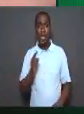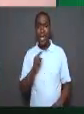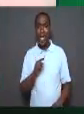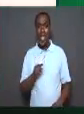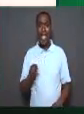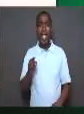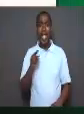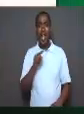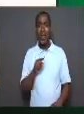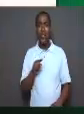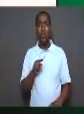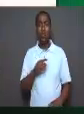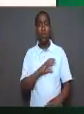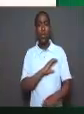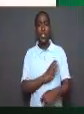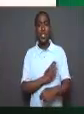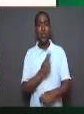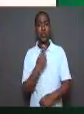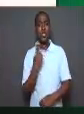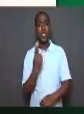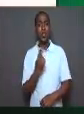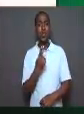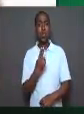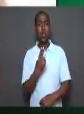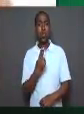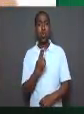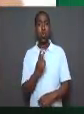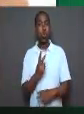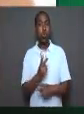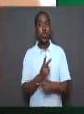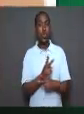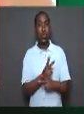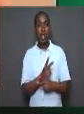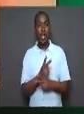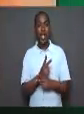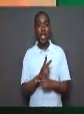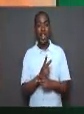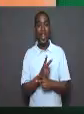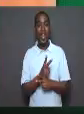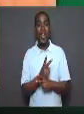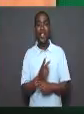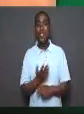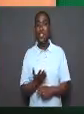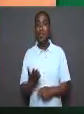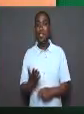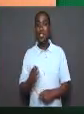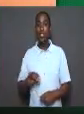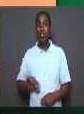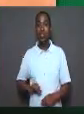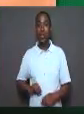that is used to control substances coming in and out of the